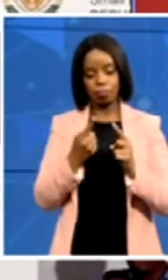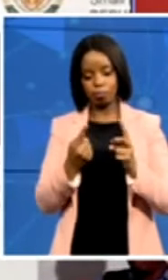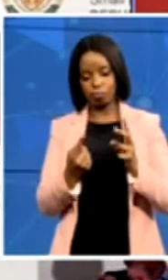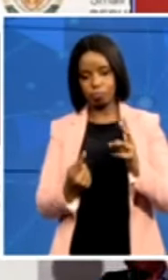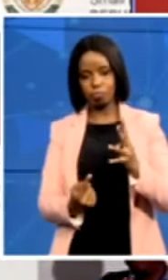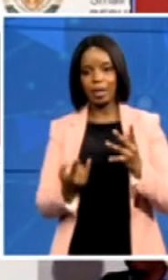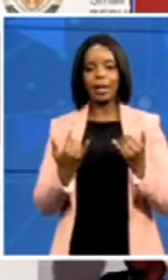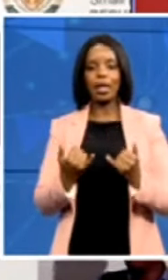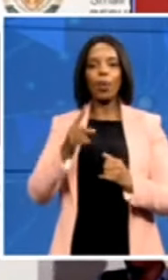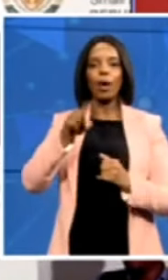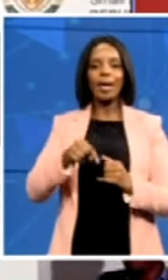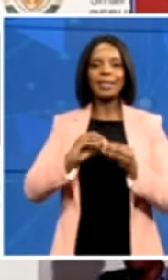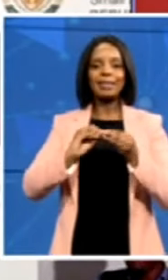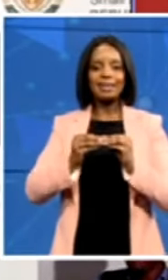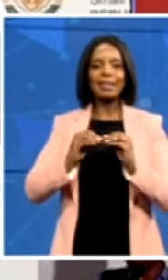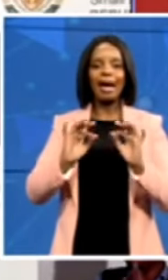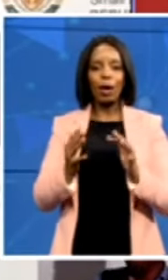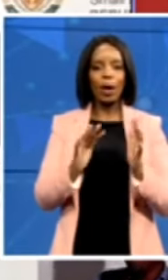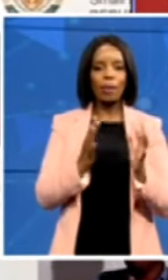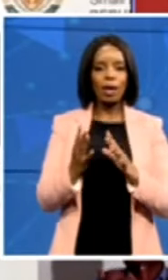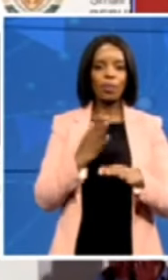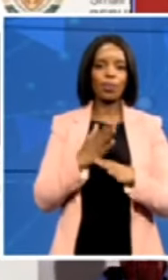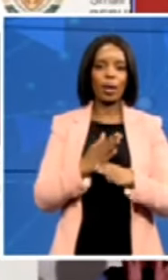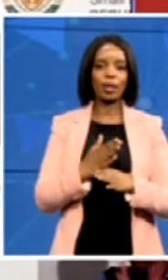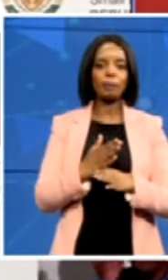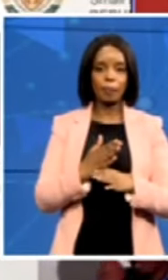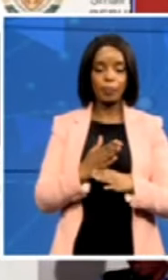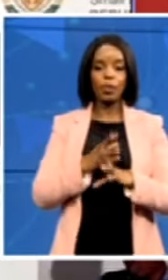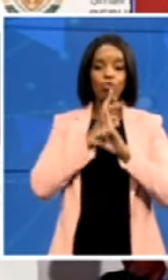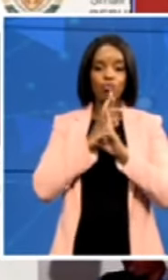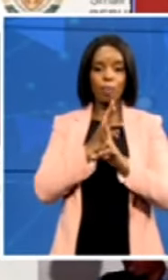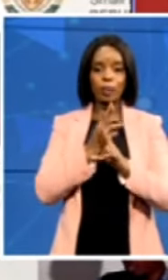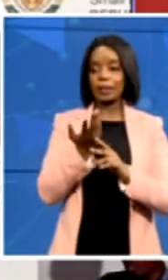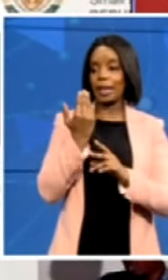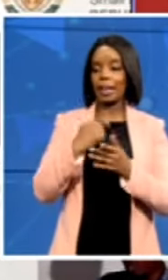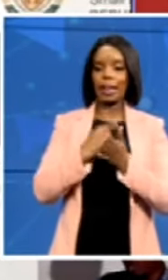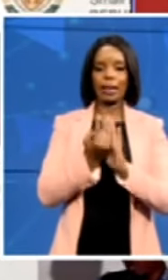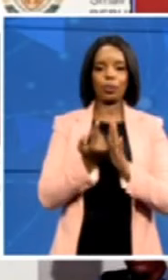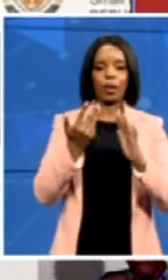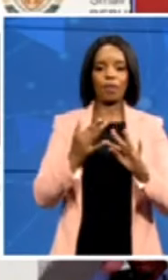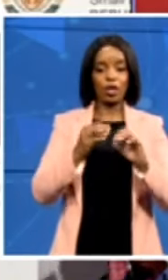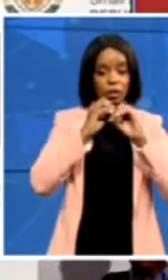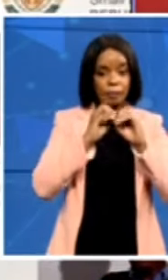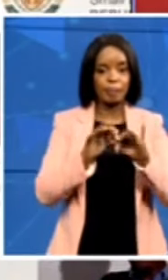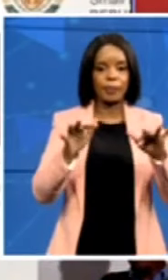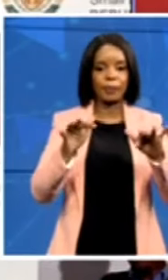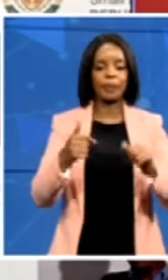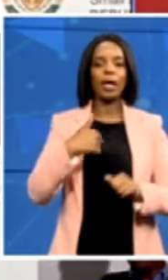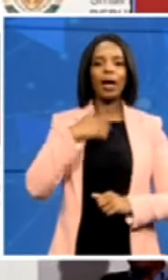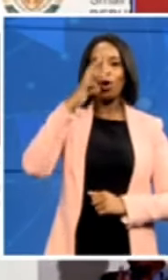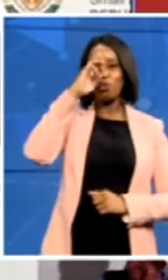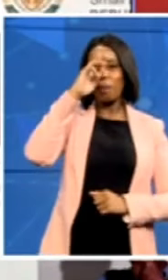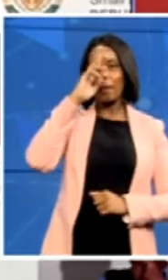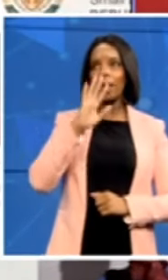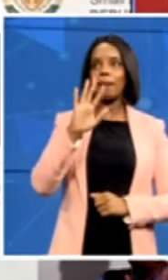speaking to you, a report was released last week. I remember on the informal settlement, it was showing growth in